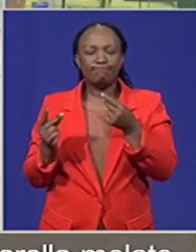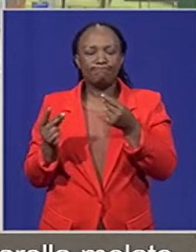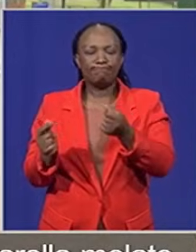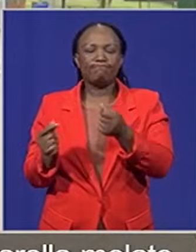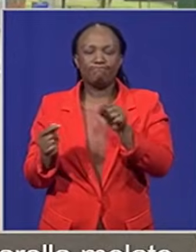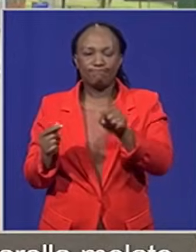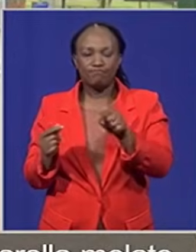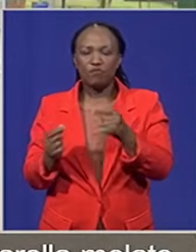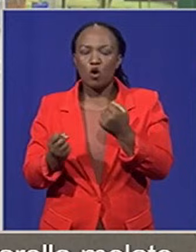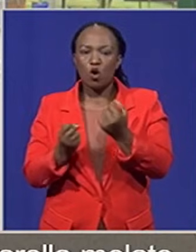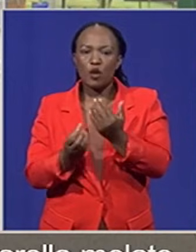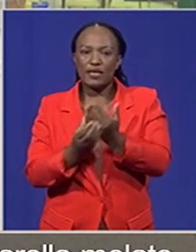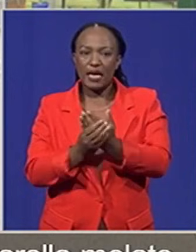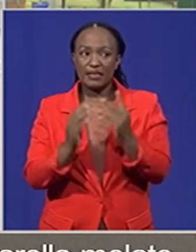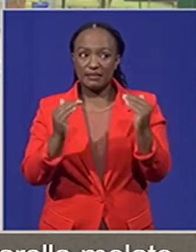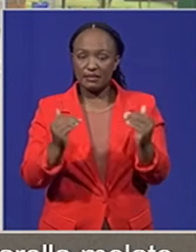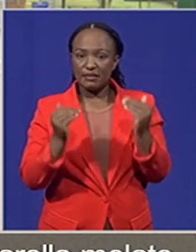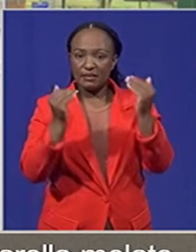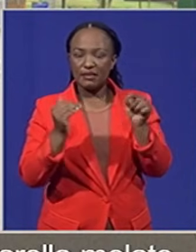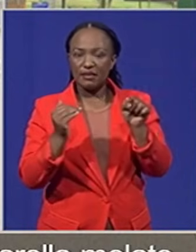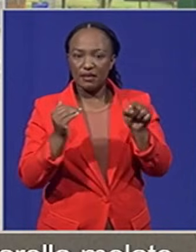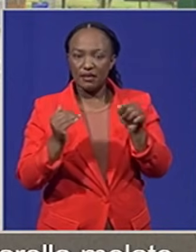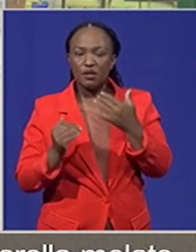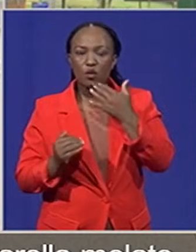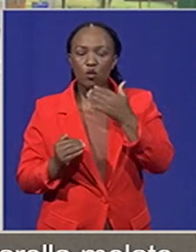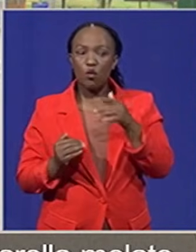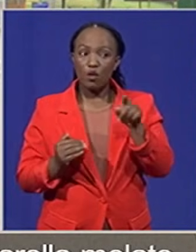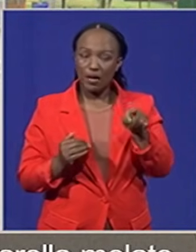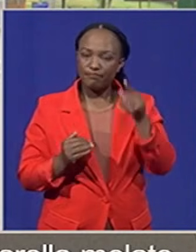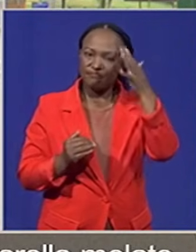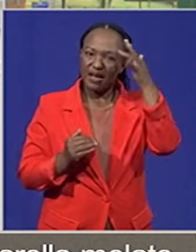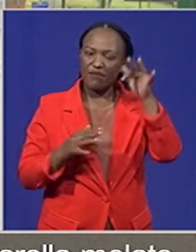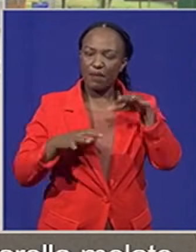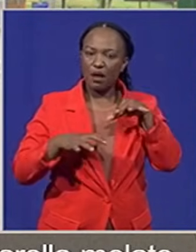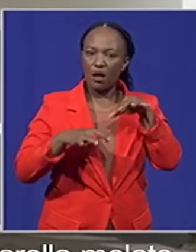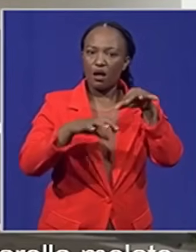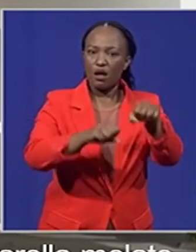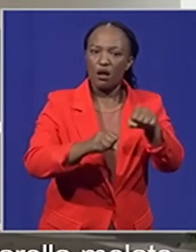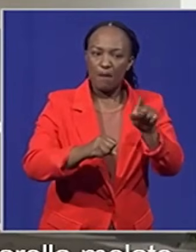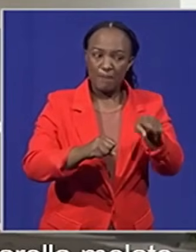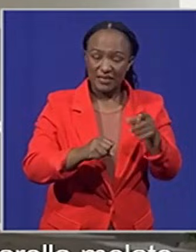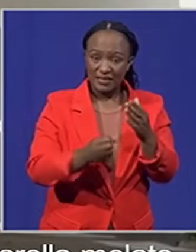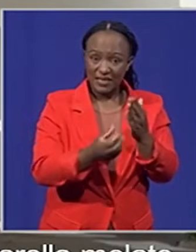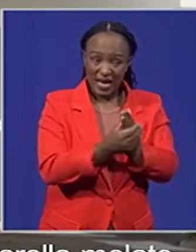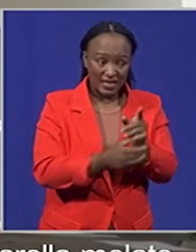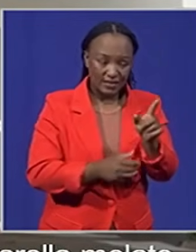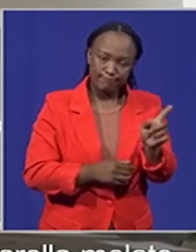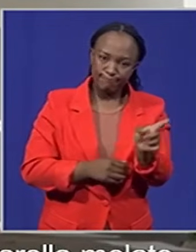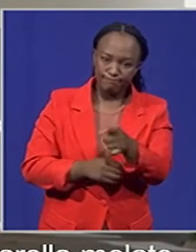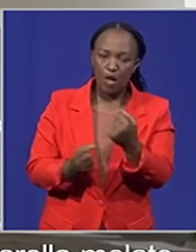gore dikgetsi tsa maemo a kwa godimo tse di mabapi le state capture di sekiwe le fa go ntse